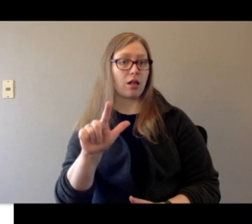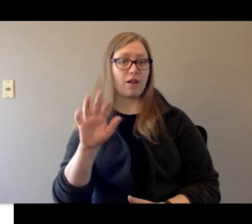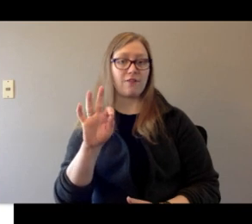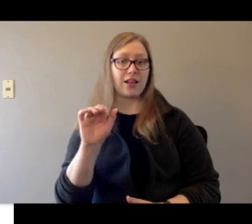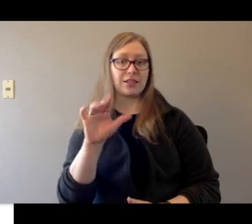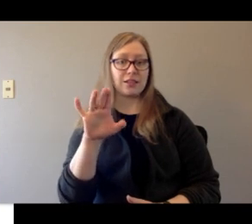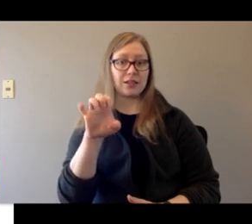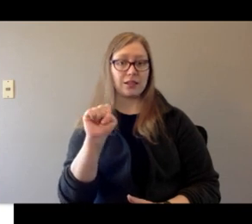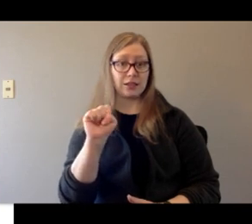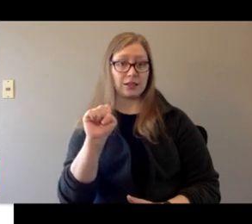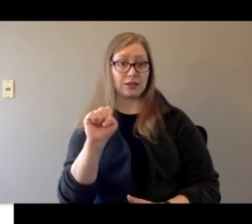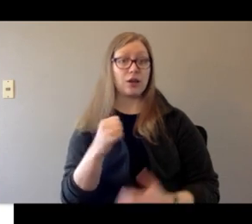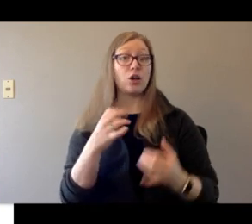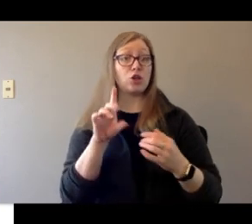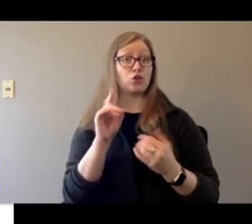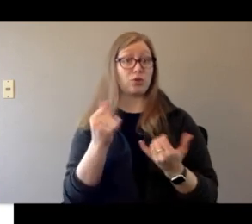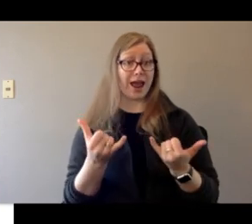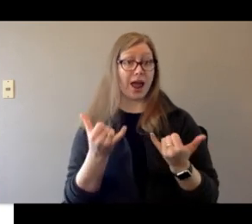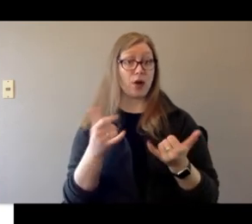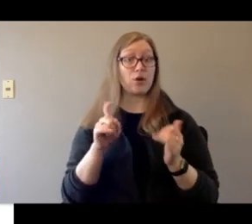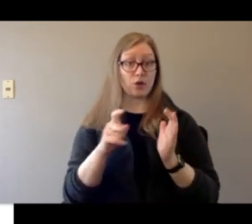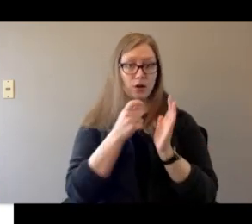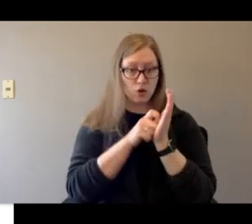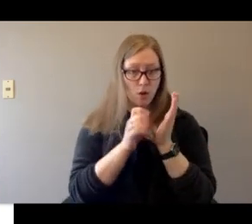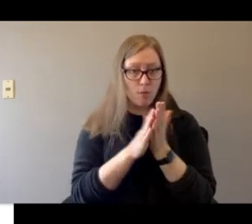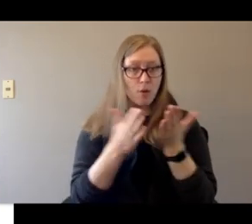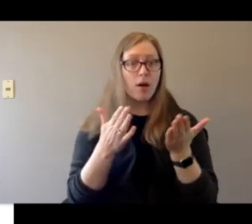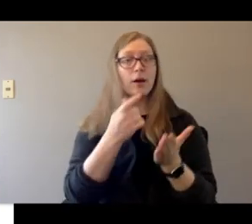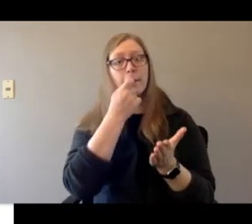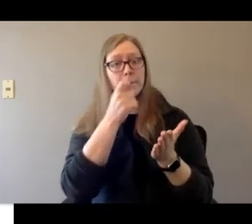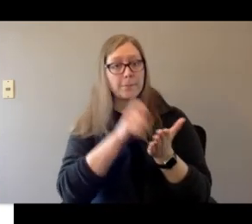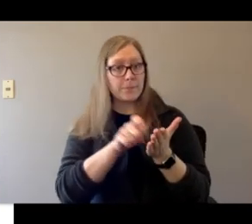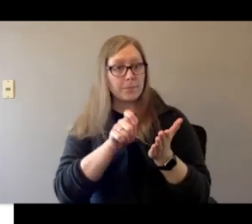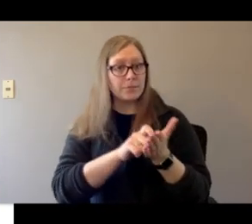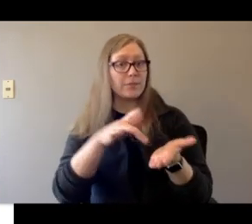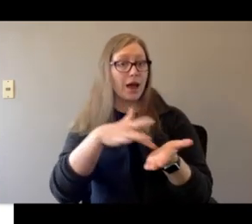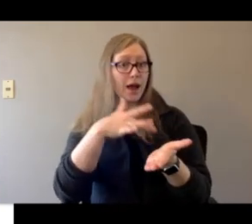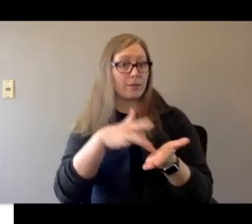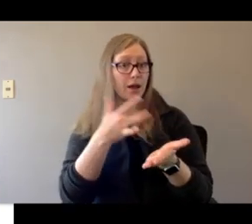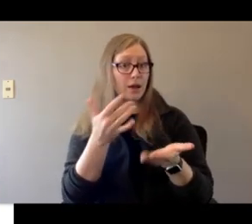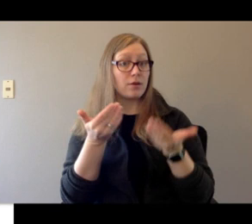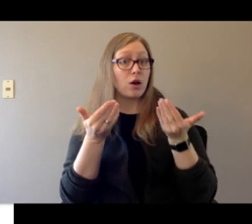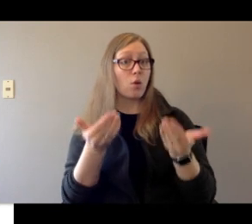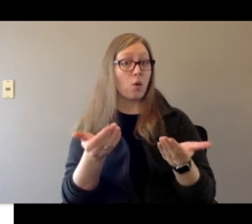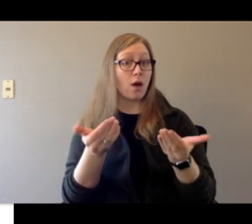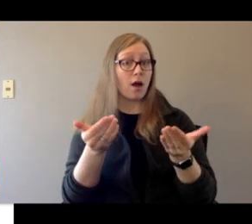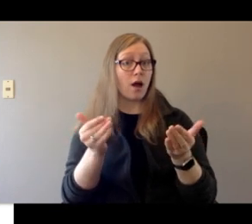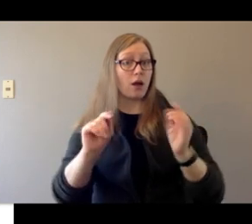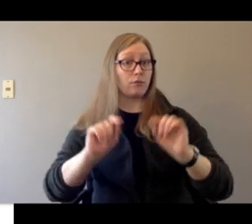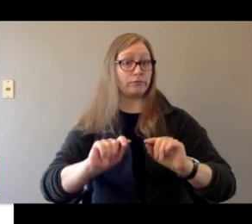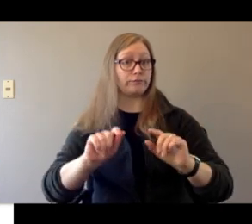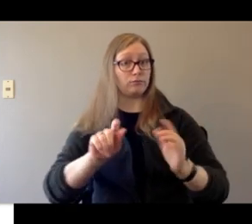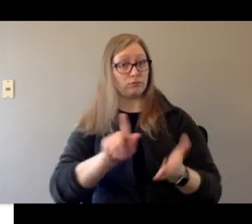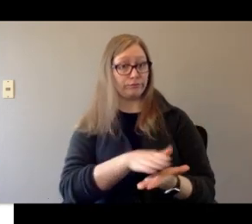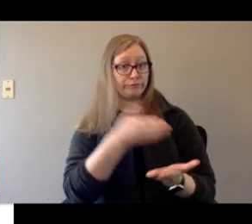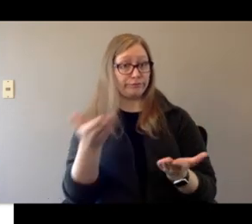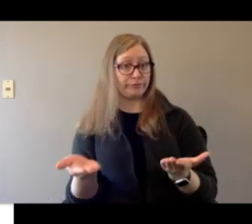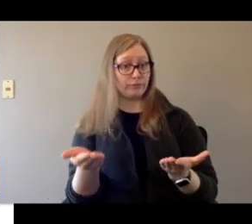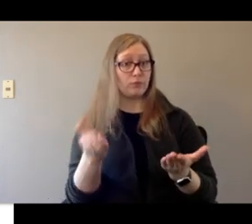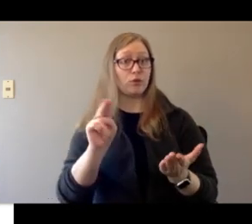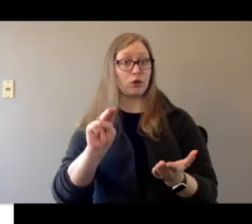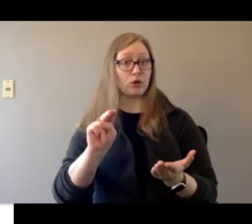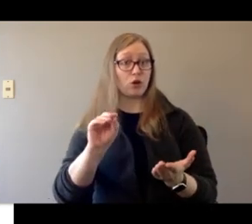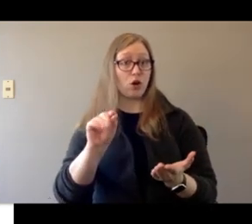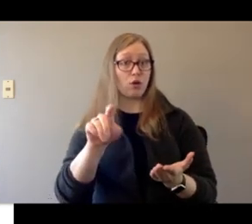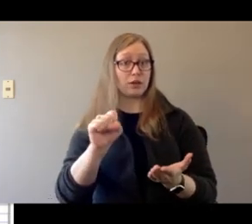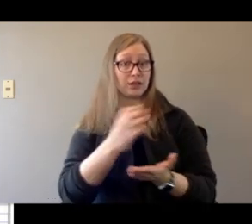you need your notebook, a pen or a pencil, and your iPad. Go ahead and open up to your notes section and be prepared to take